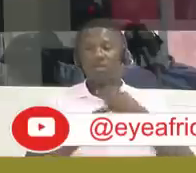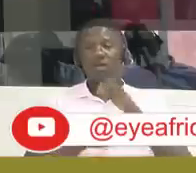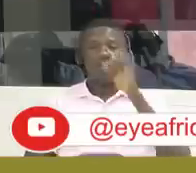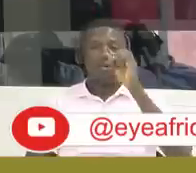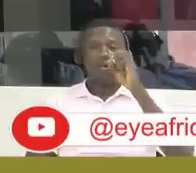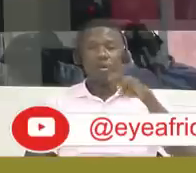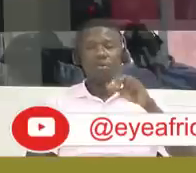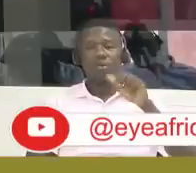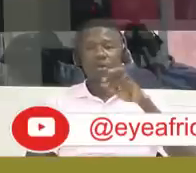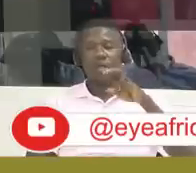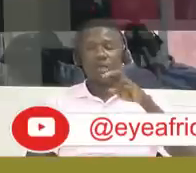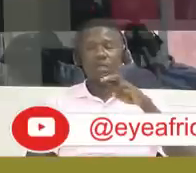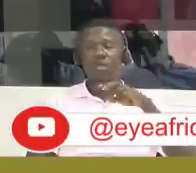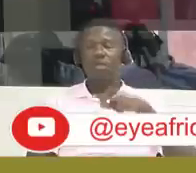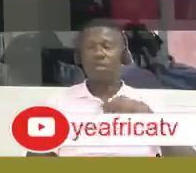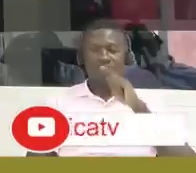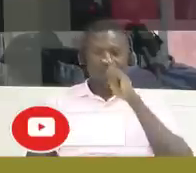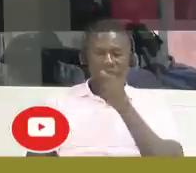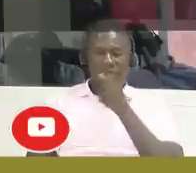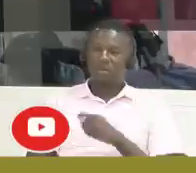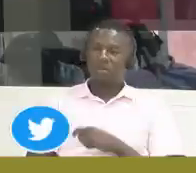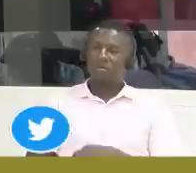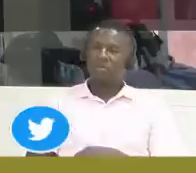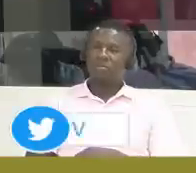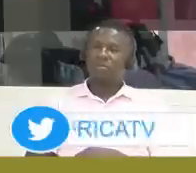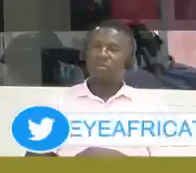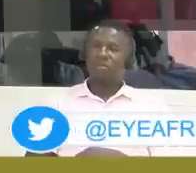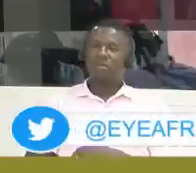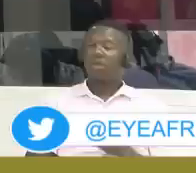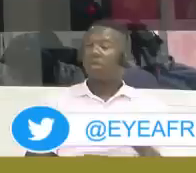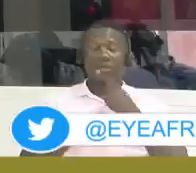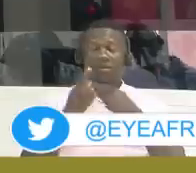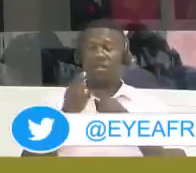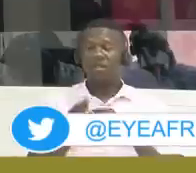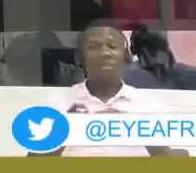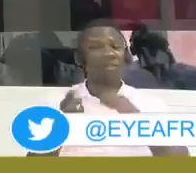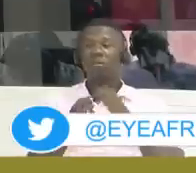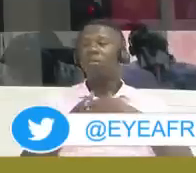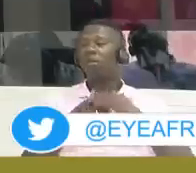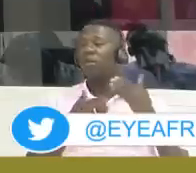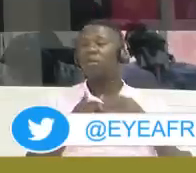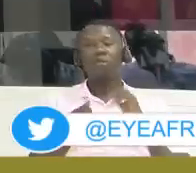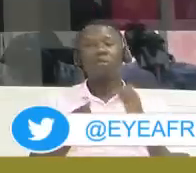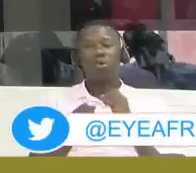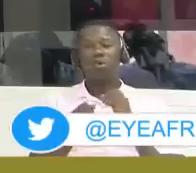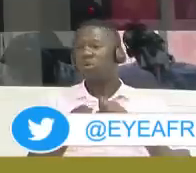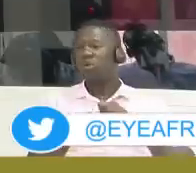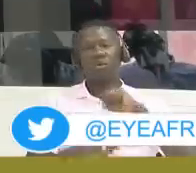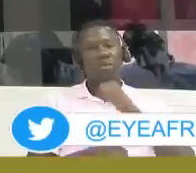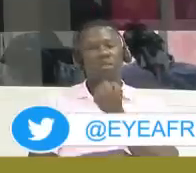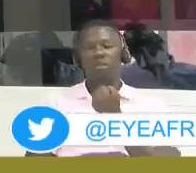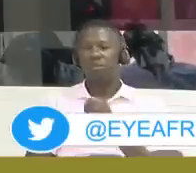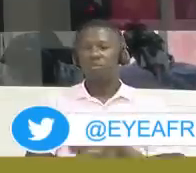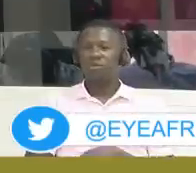And after that also, things became even more worse because there was nobody to help them.